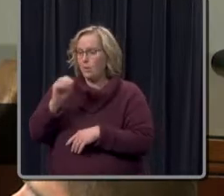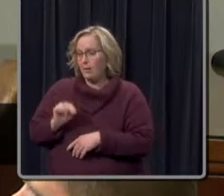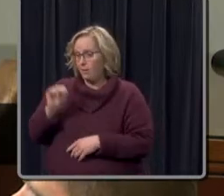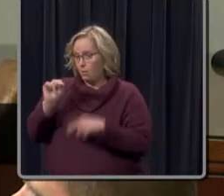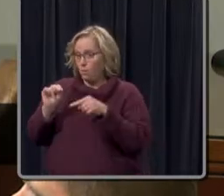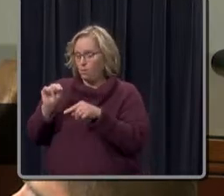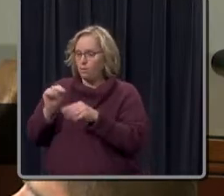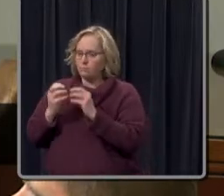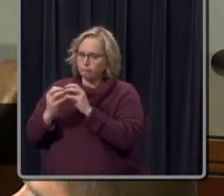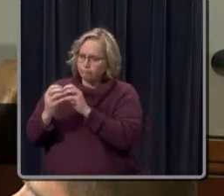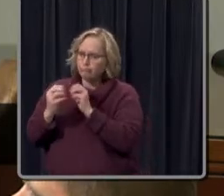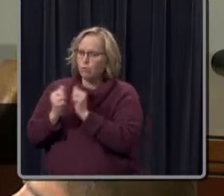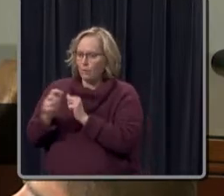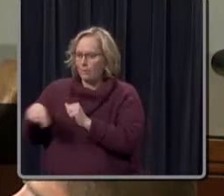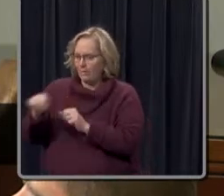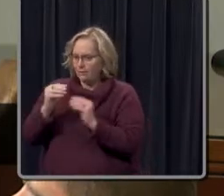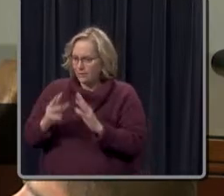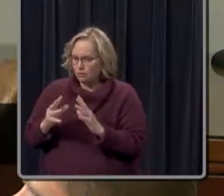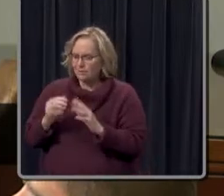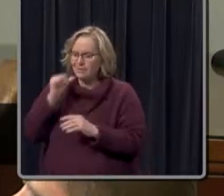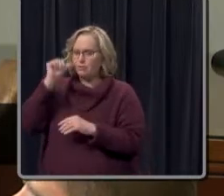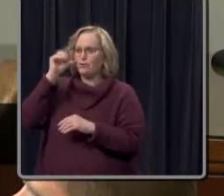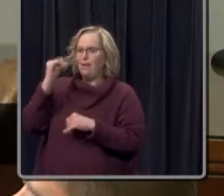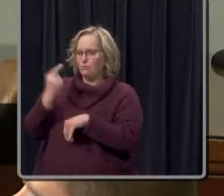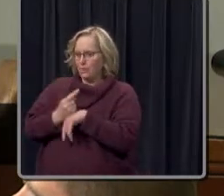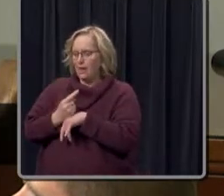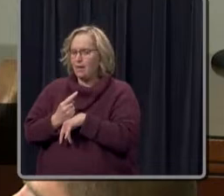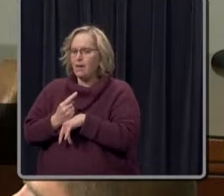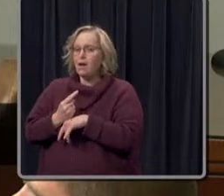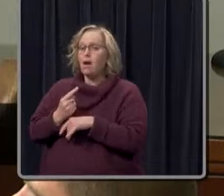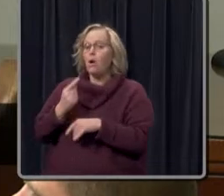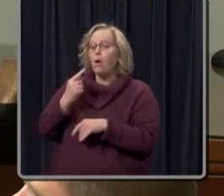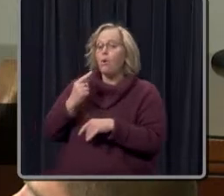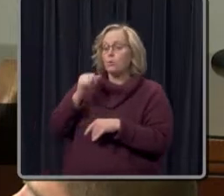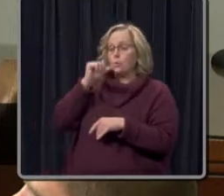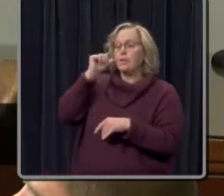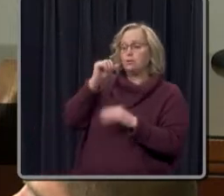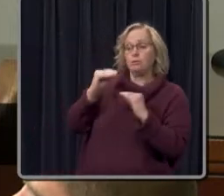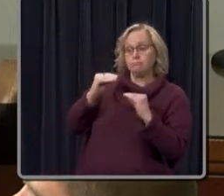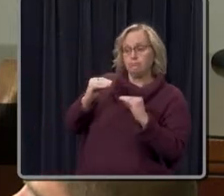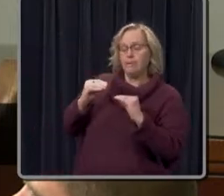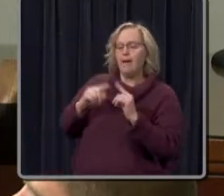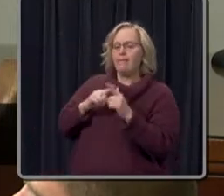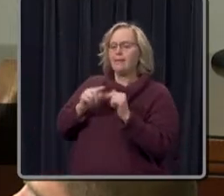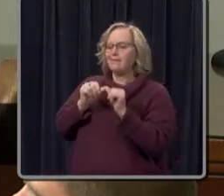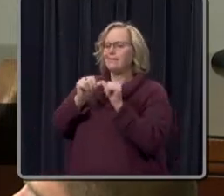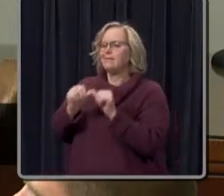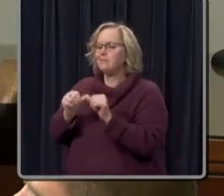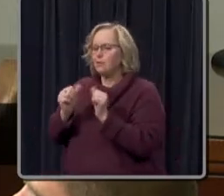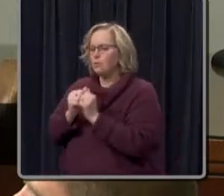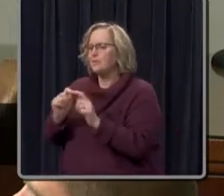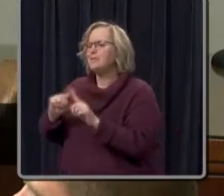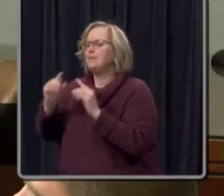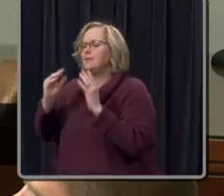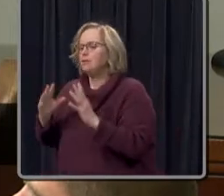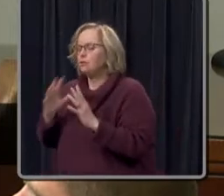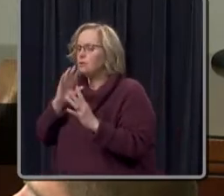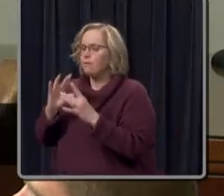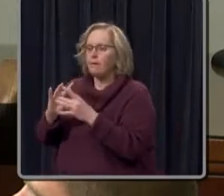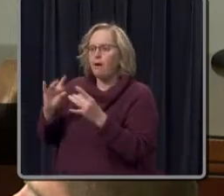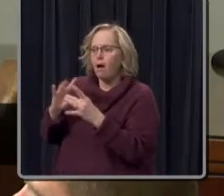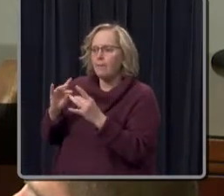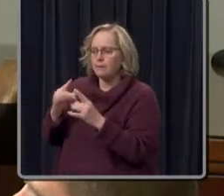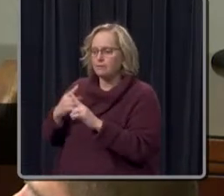after, I did yesterday and then I did again today. And so when I showed back up today to continue that training with a different set of teachers, just the comments from that first